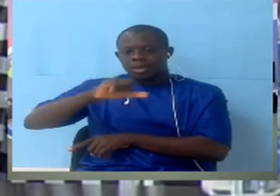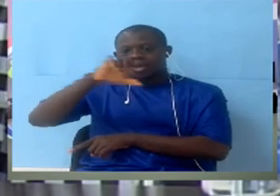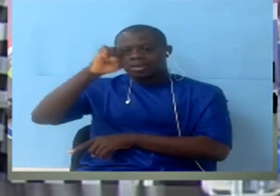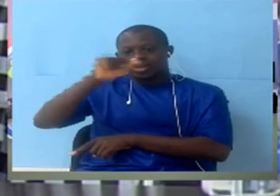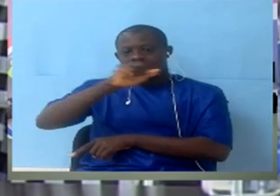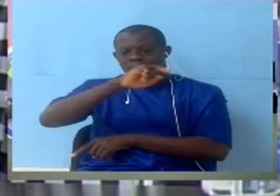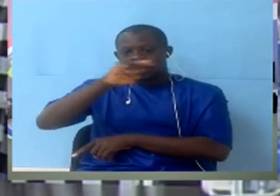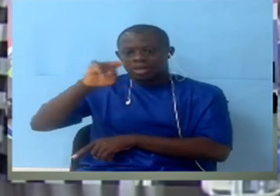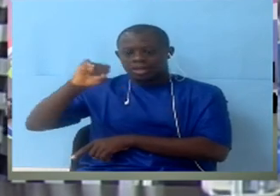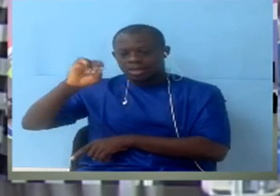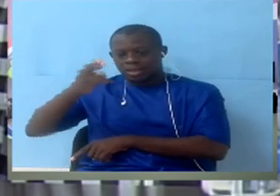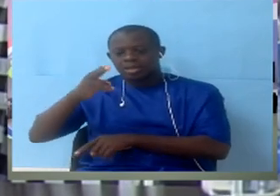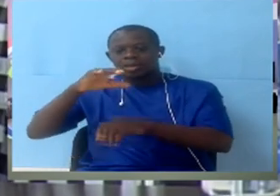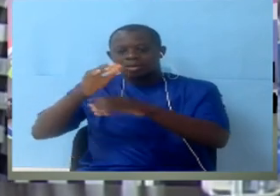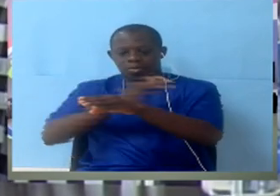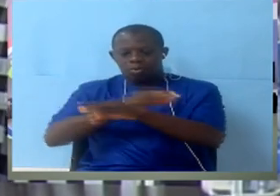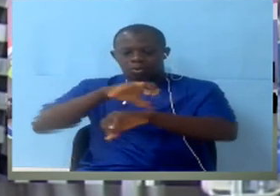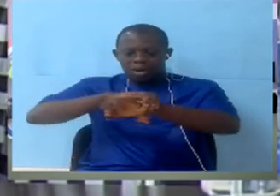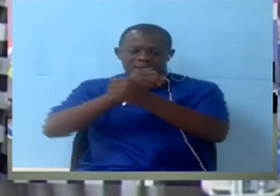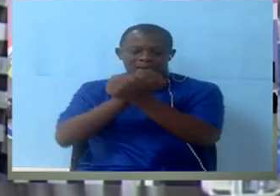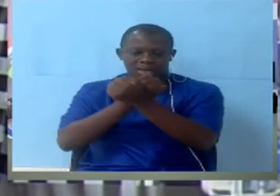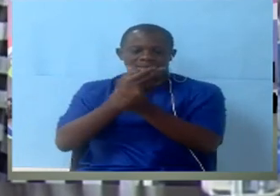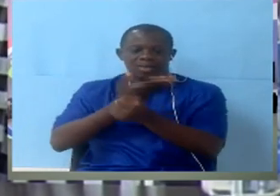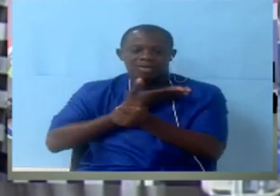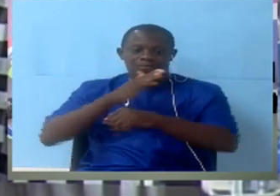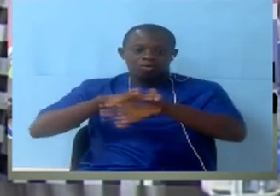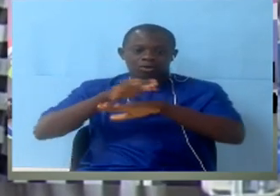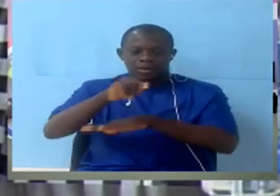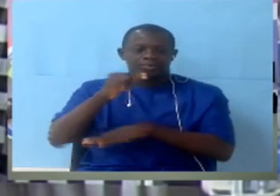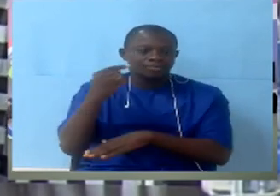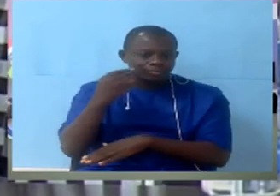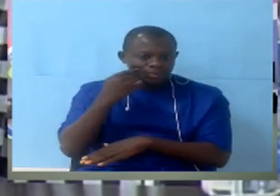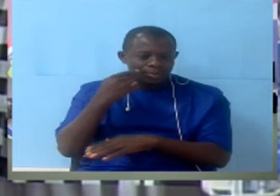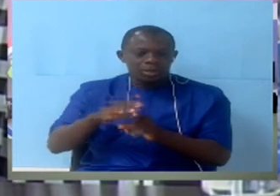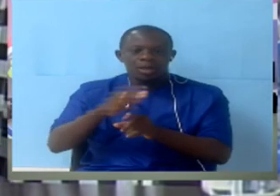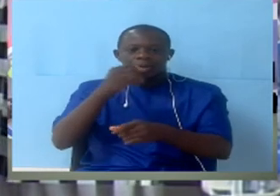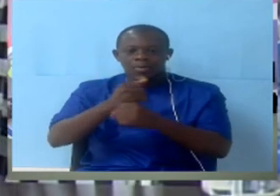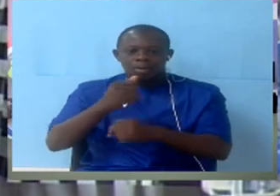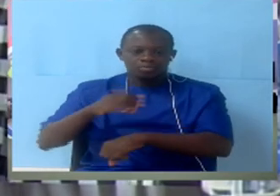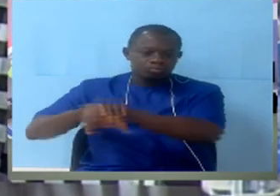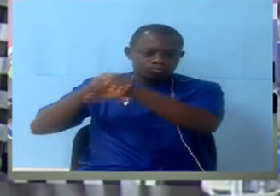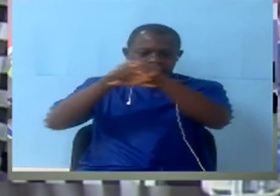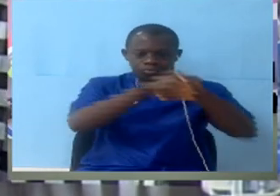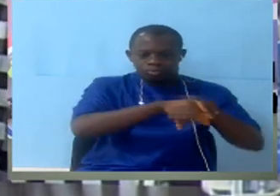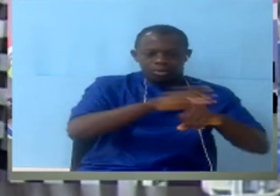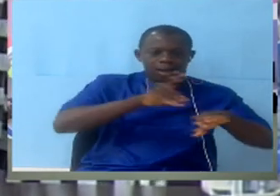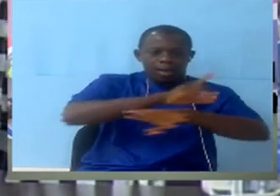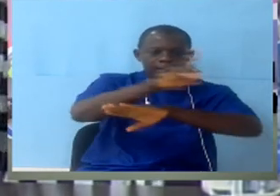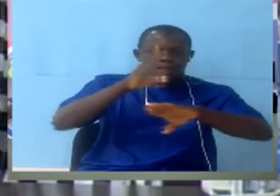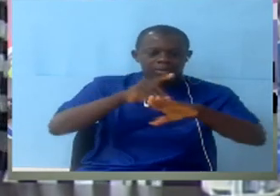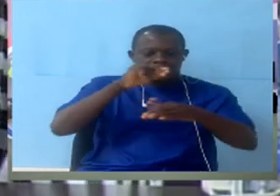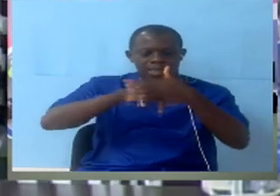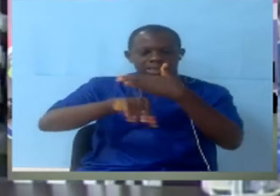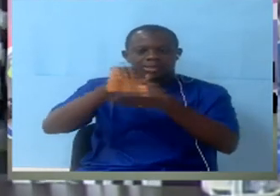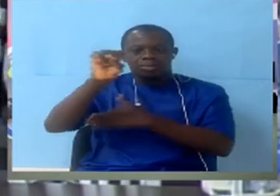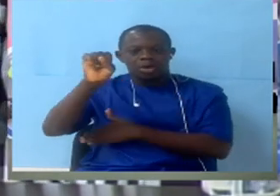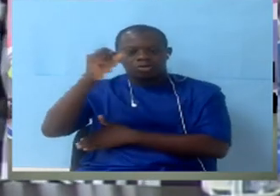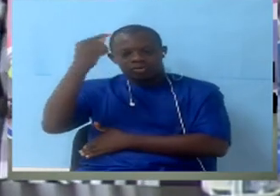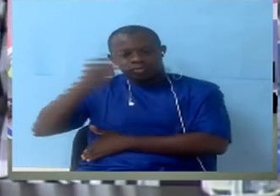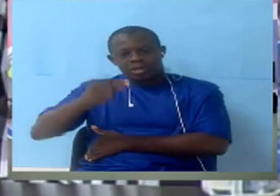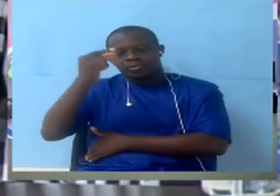to our camp from the base from in Sibanor. We brought them to our base camp in Sibanor.